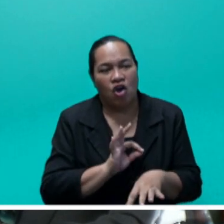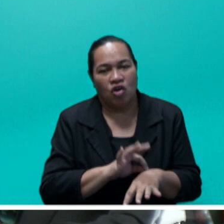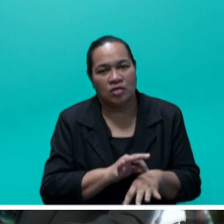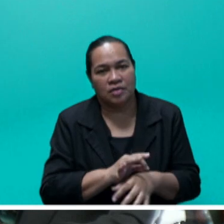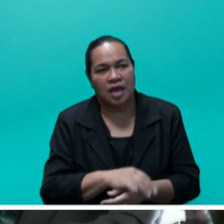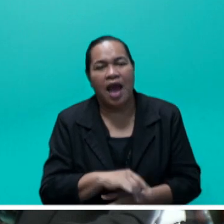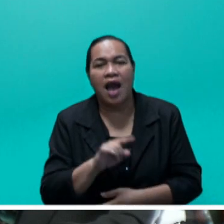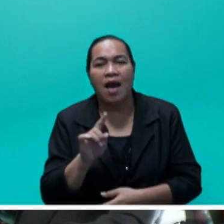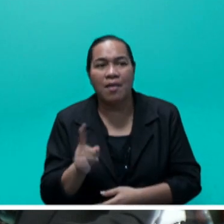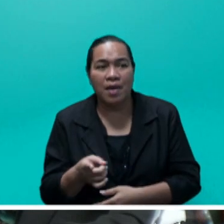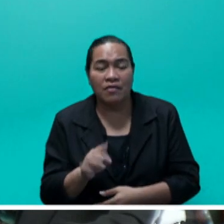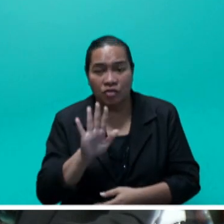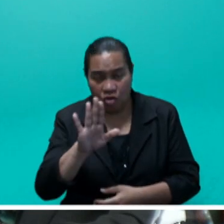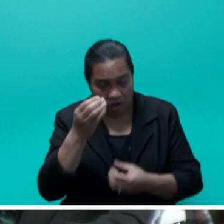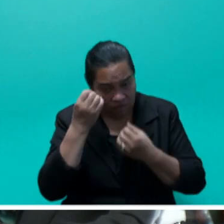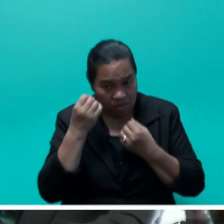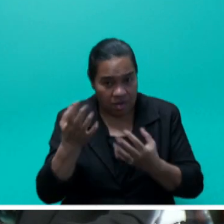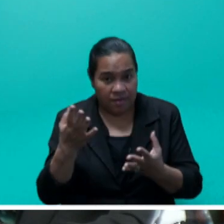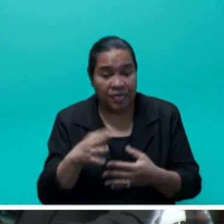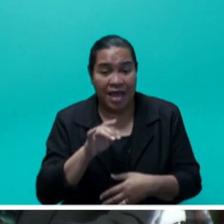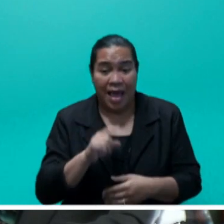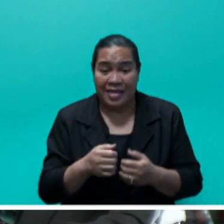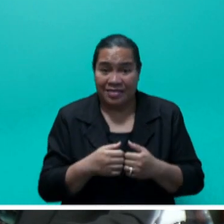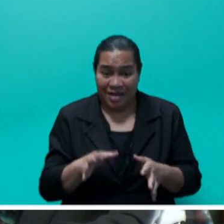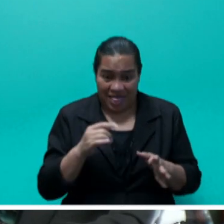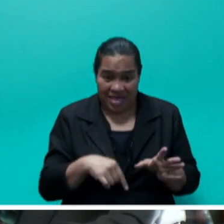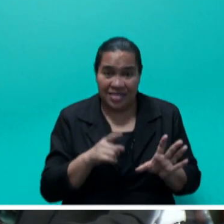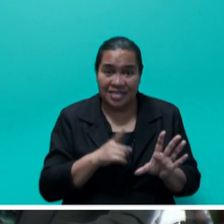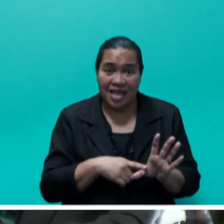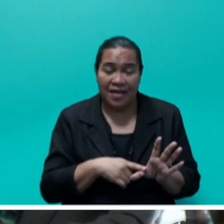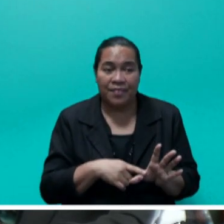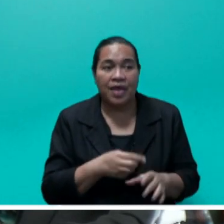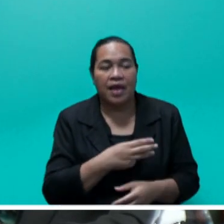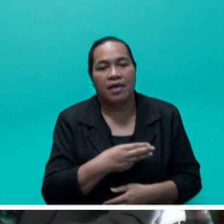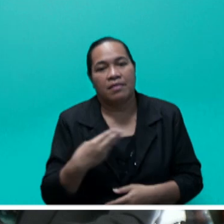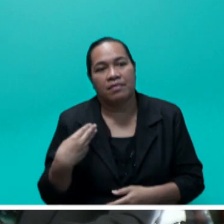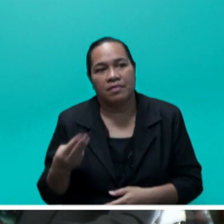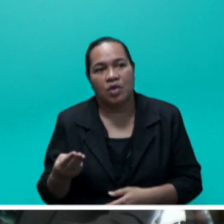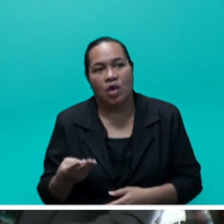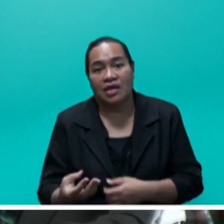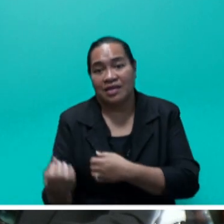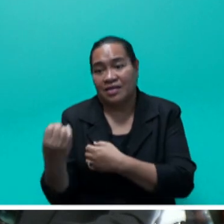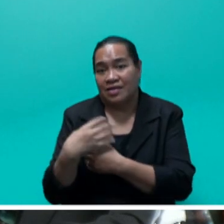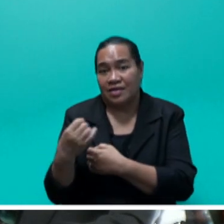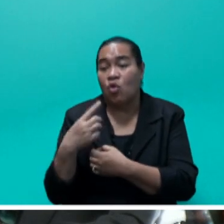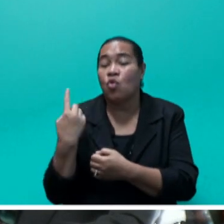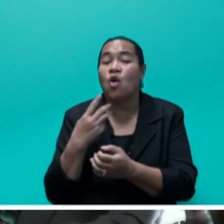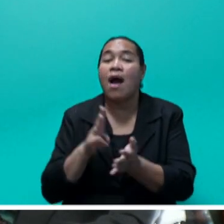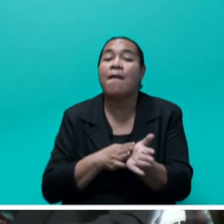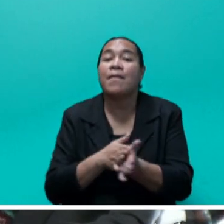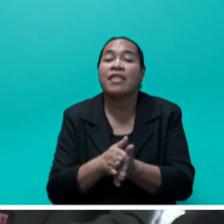for the information of members, the beginning of this financial year, the ministry was advised by the Methodist Church of